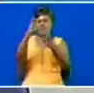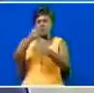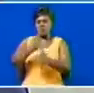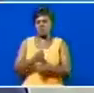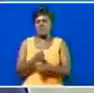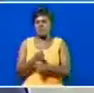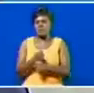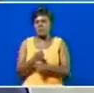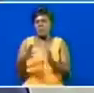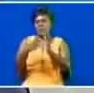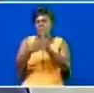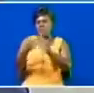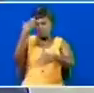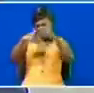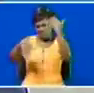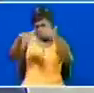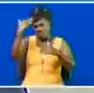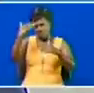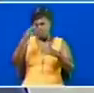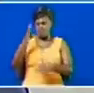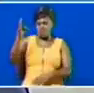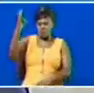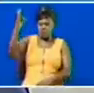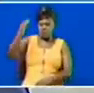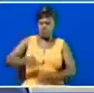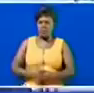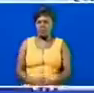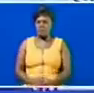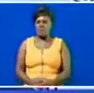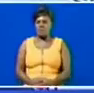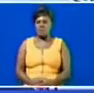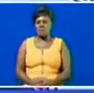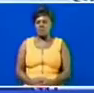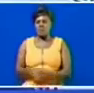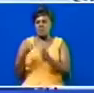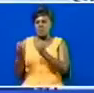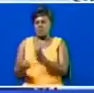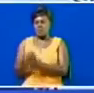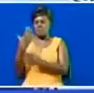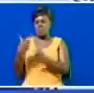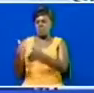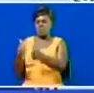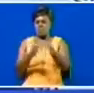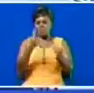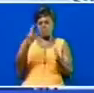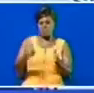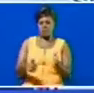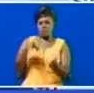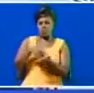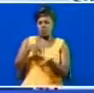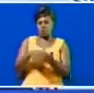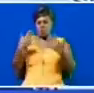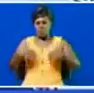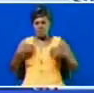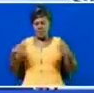of Tennis Professionals ATP tournaments in the future. We have to create the opportunity of a platform for players